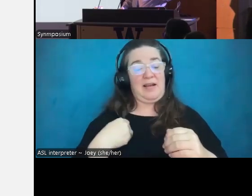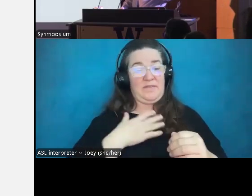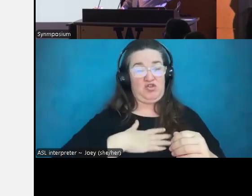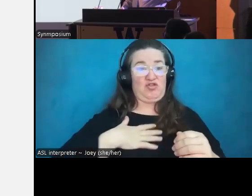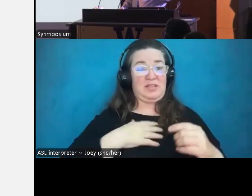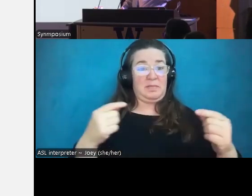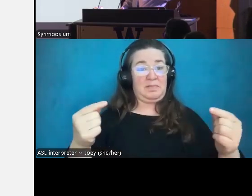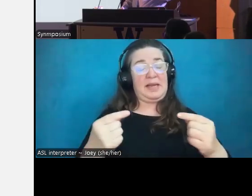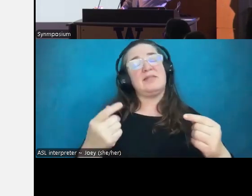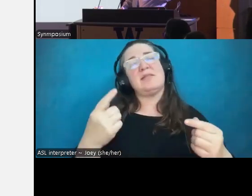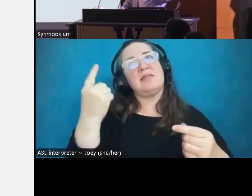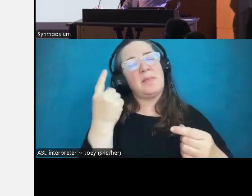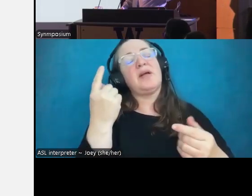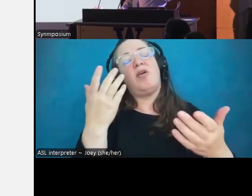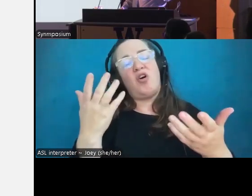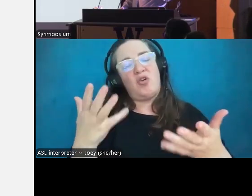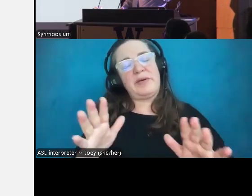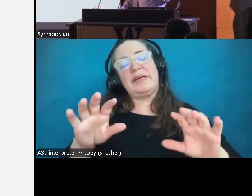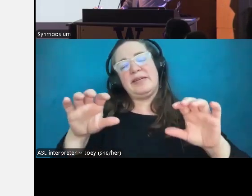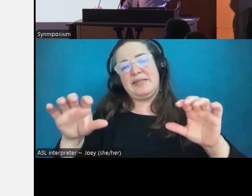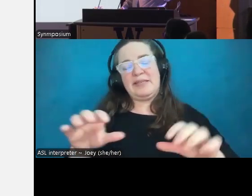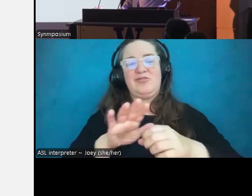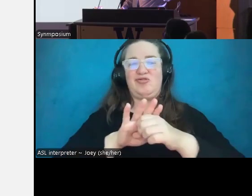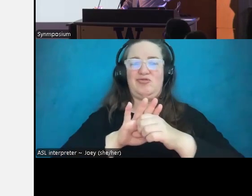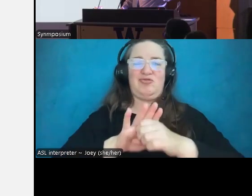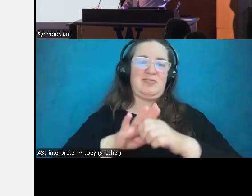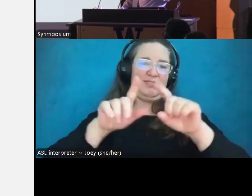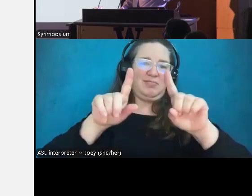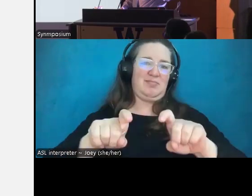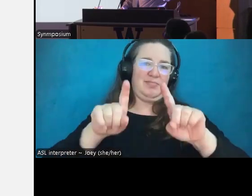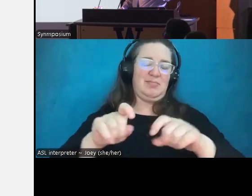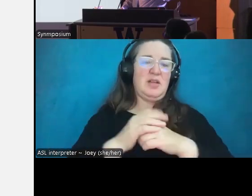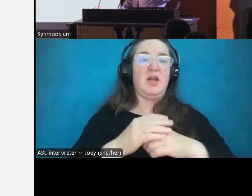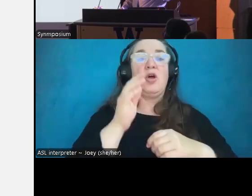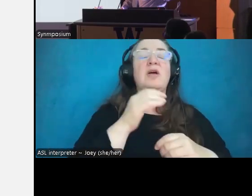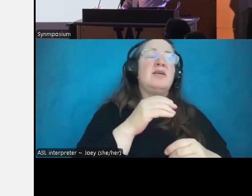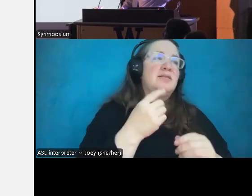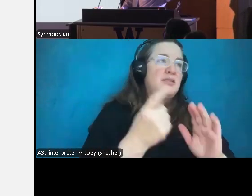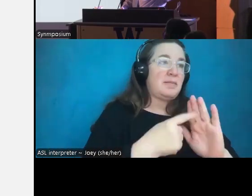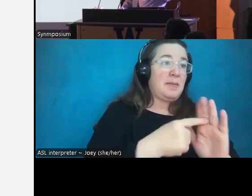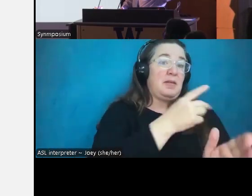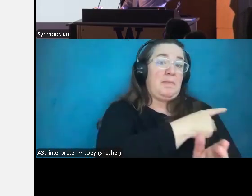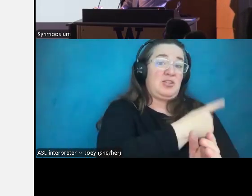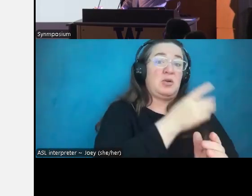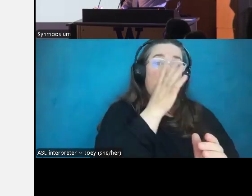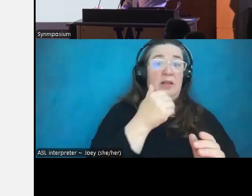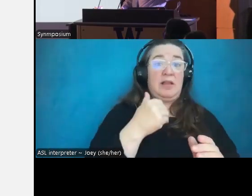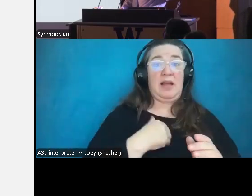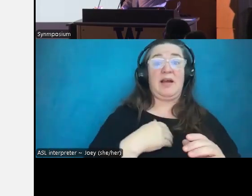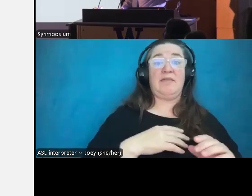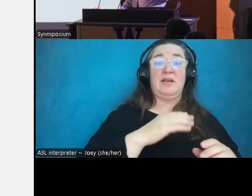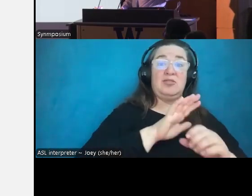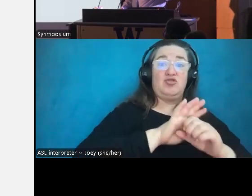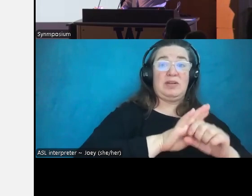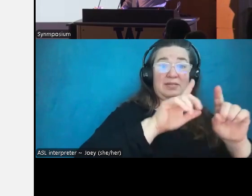have patients who have positive stress tests and then they have a cath and the cath is normal. So everybody says, oh, false alarm, you're fine. But if